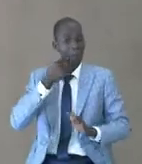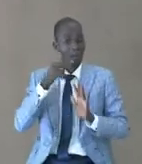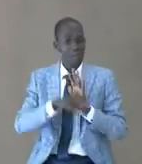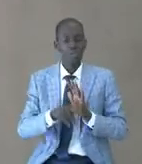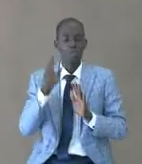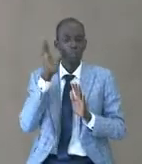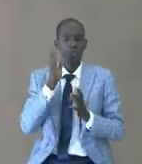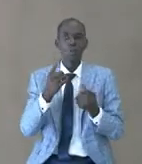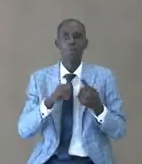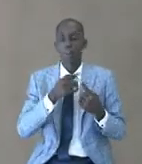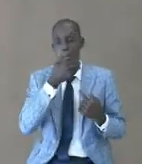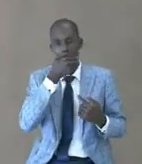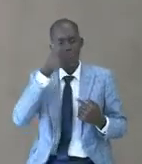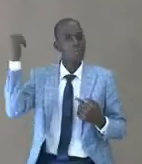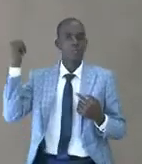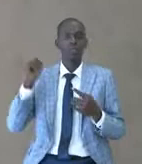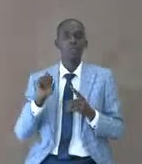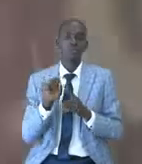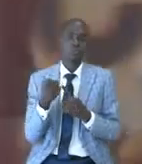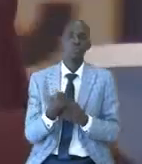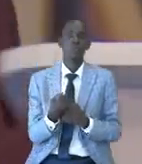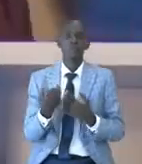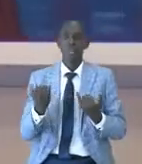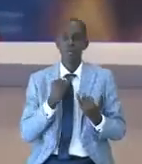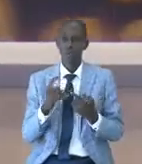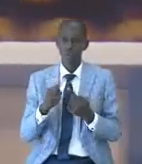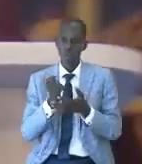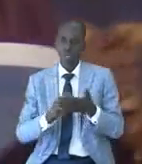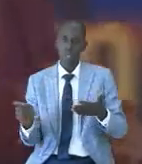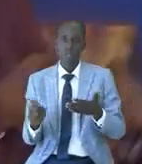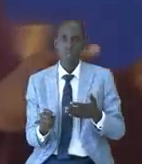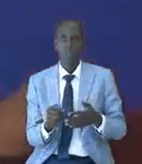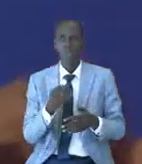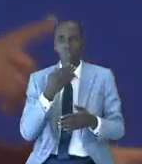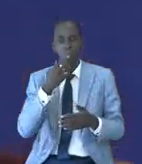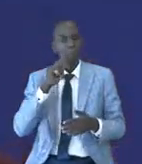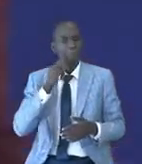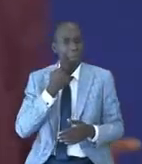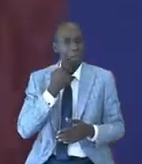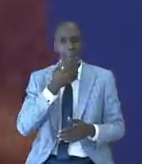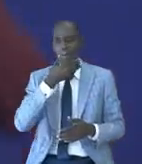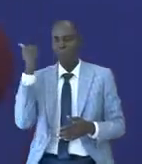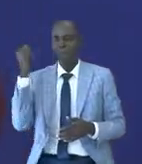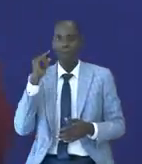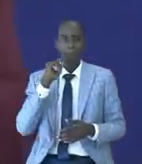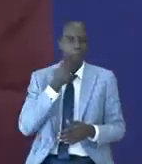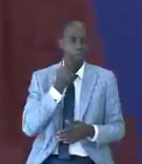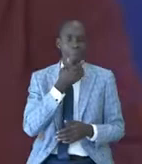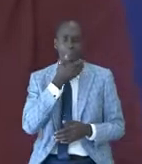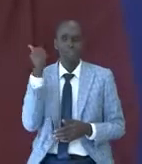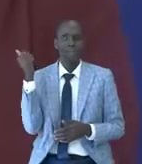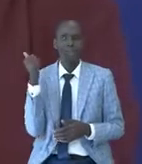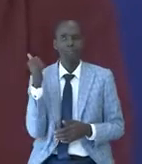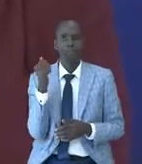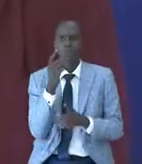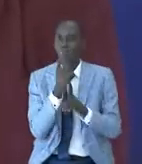better situation. And I want you to write down this. Bitter, better, bitter, better. You know, it's